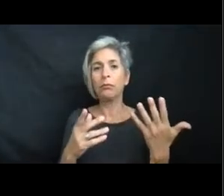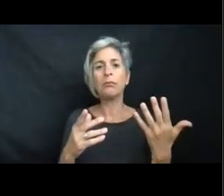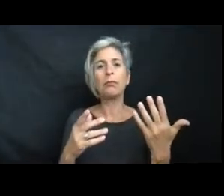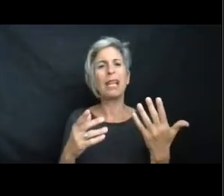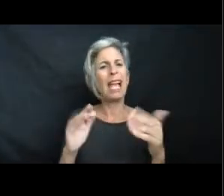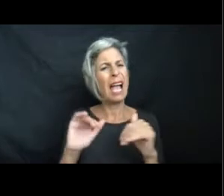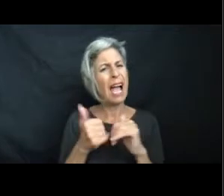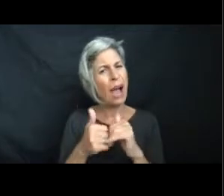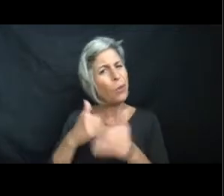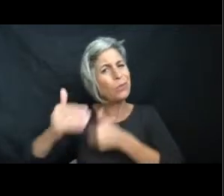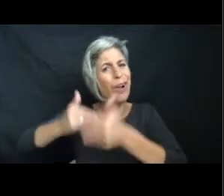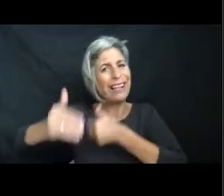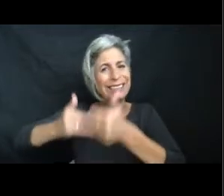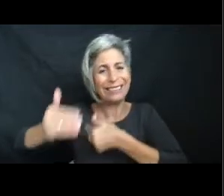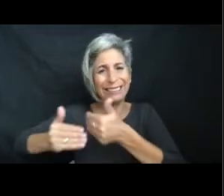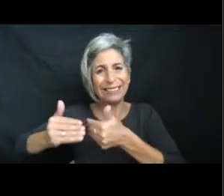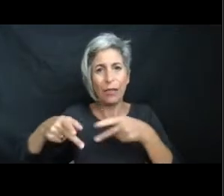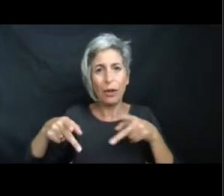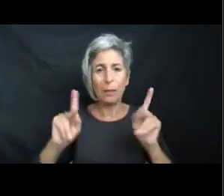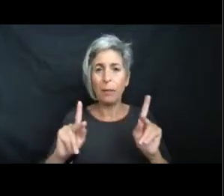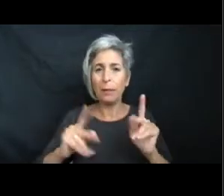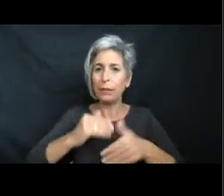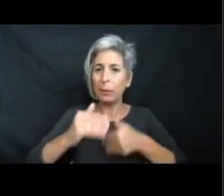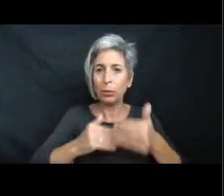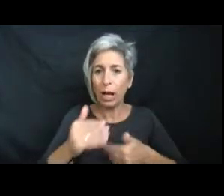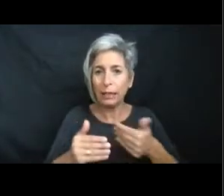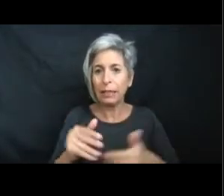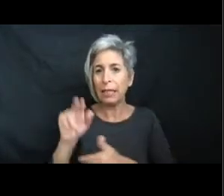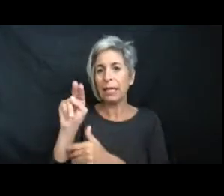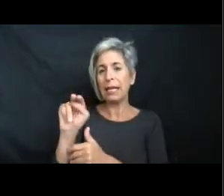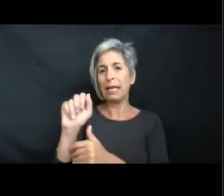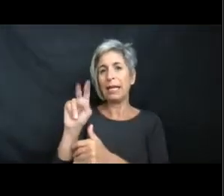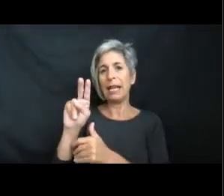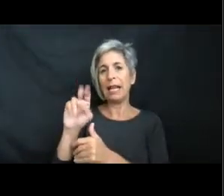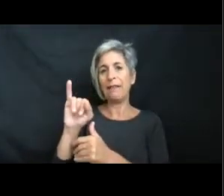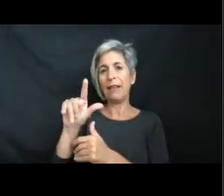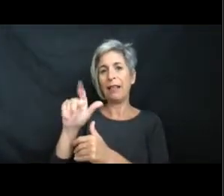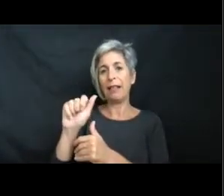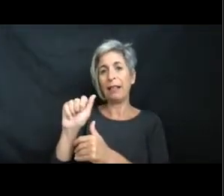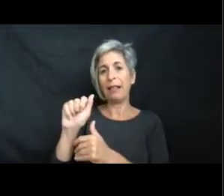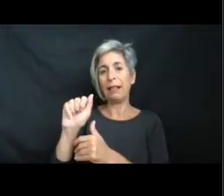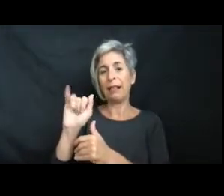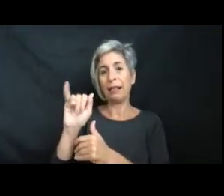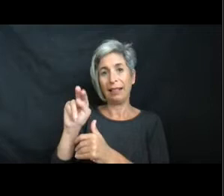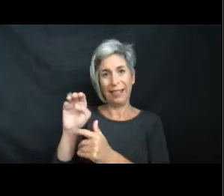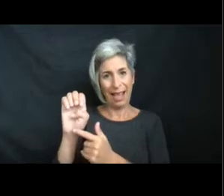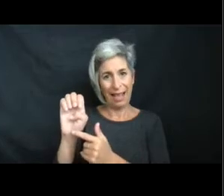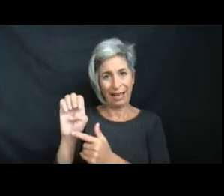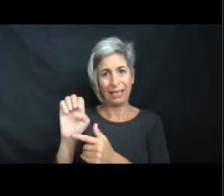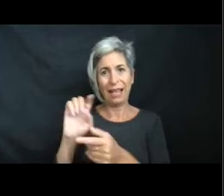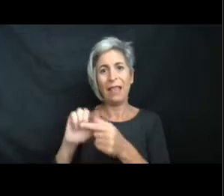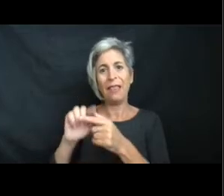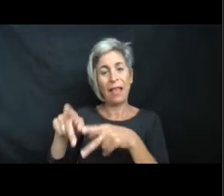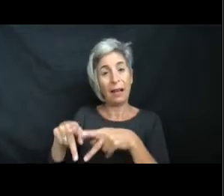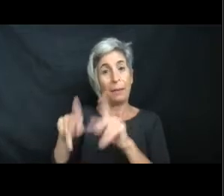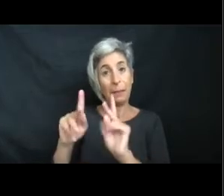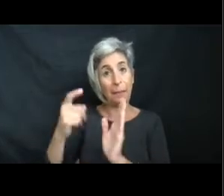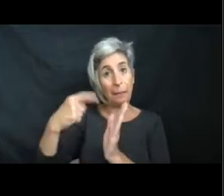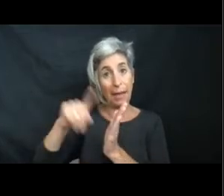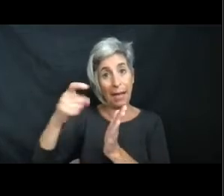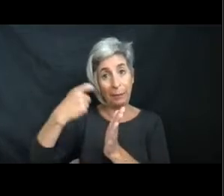it's processed, the permit is processed in Naviline, and then payment of fees, and then the permit is issued, and then back